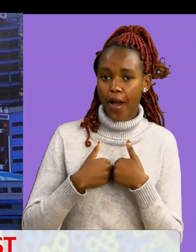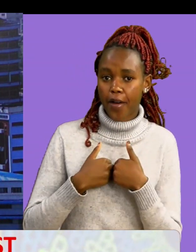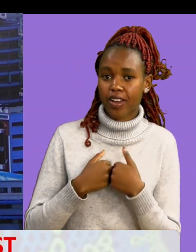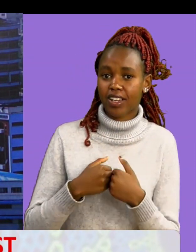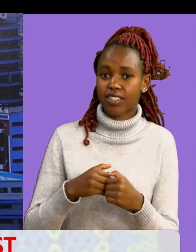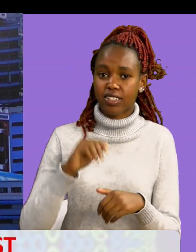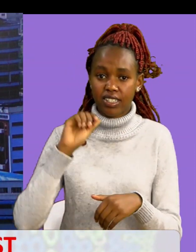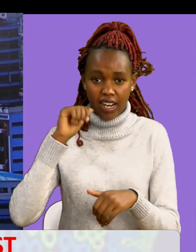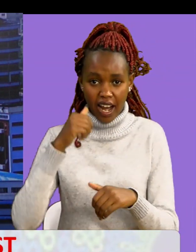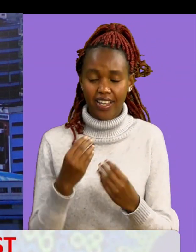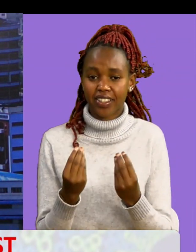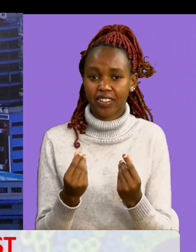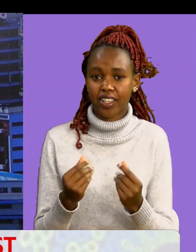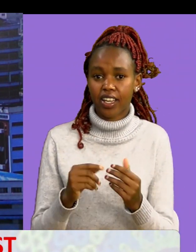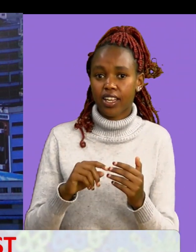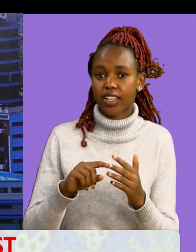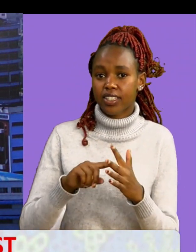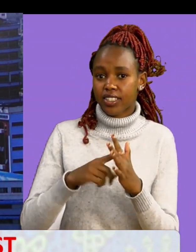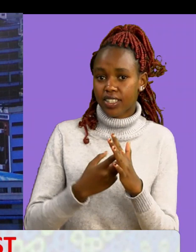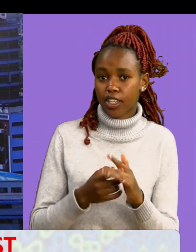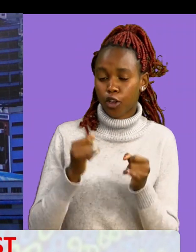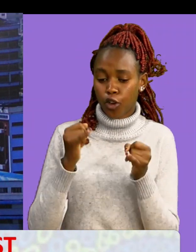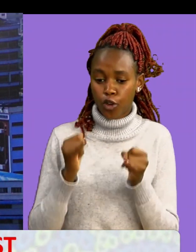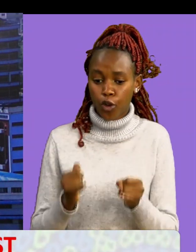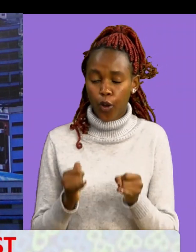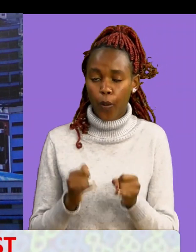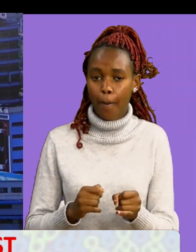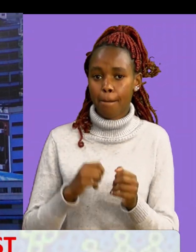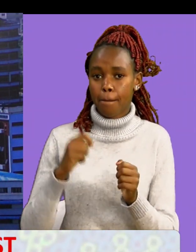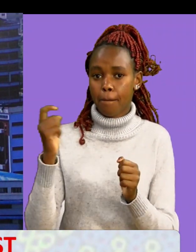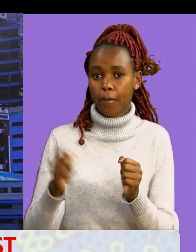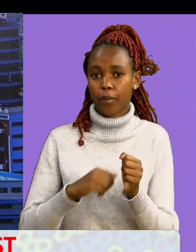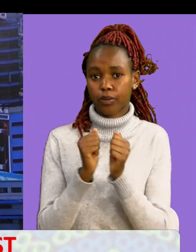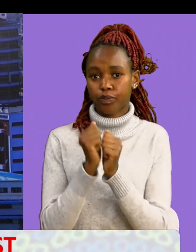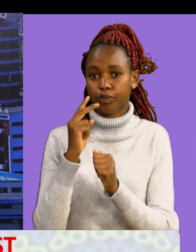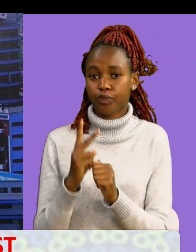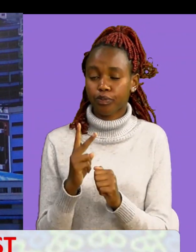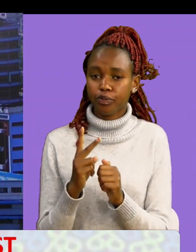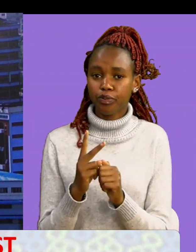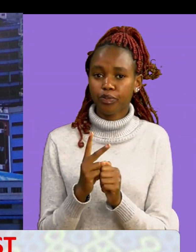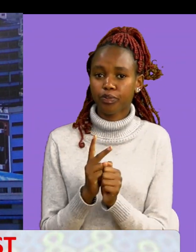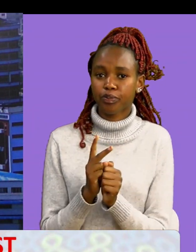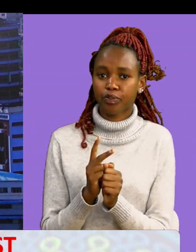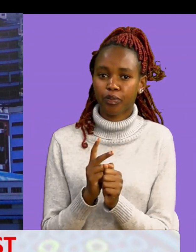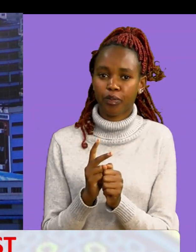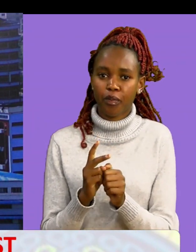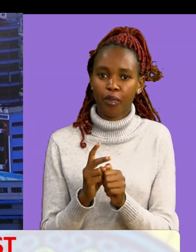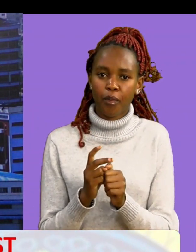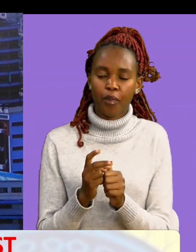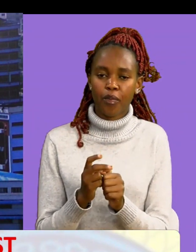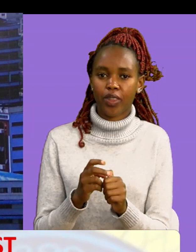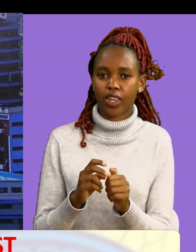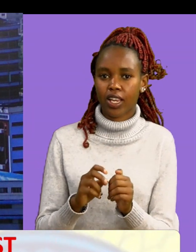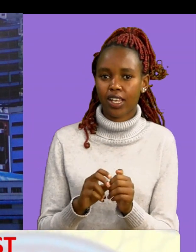what a way to start off, you know, the new month. Unajua December inakujanga na vibe yake. Unanipata? Sasa ukisikia vile tumeanza with